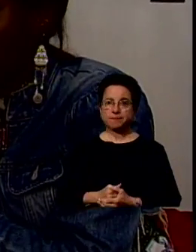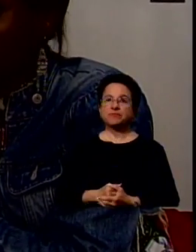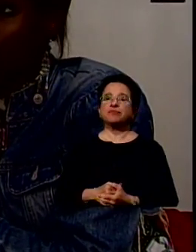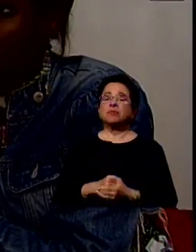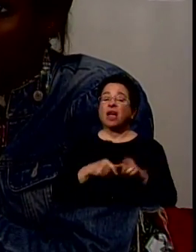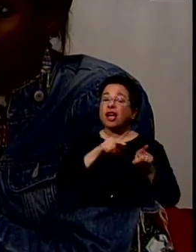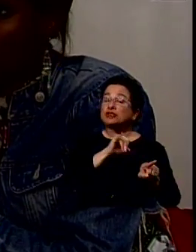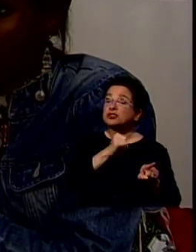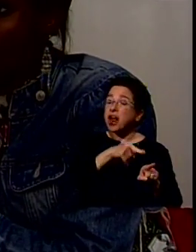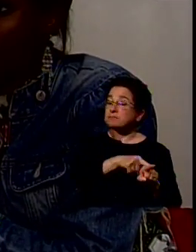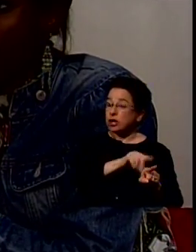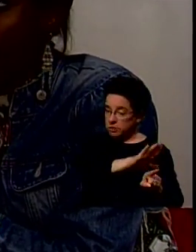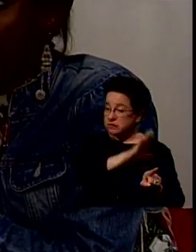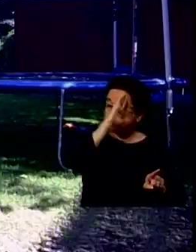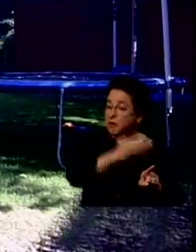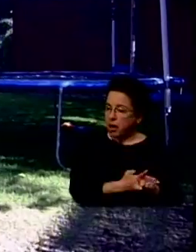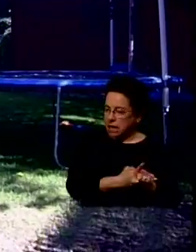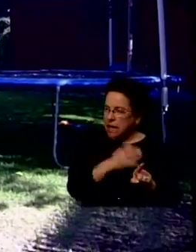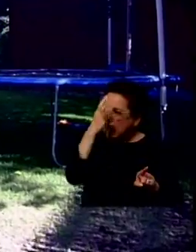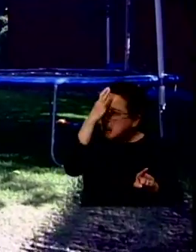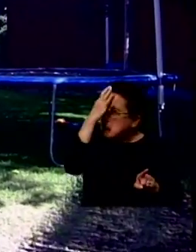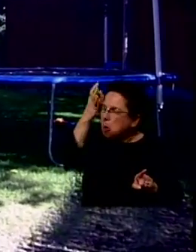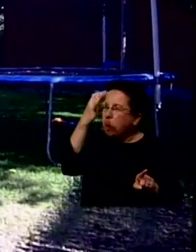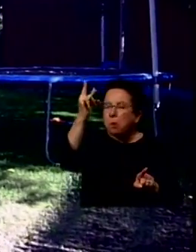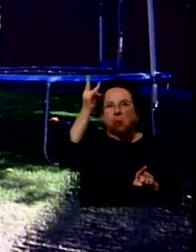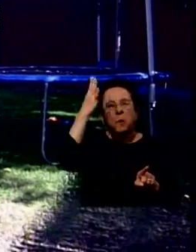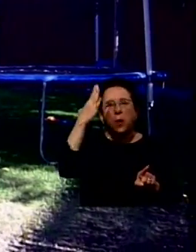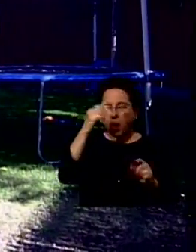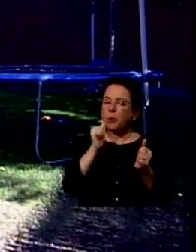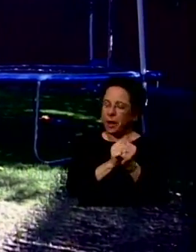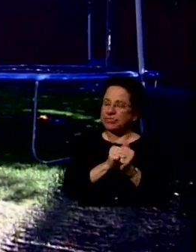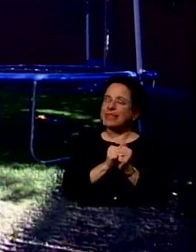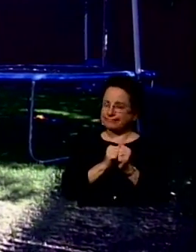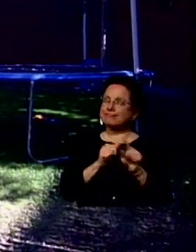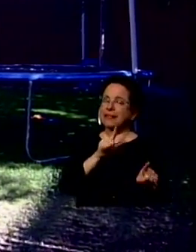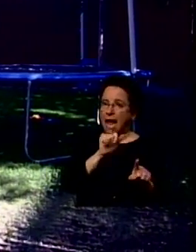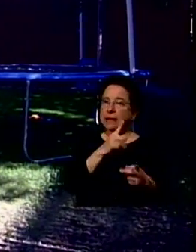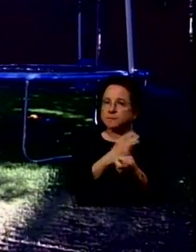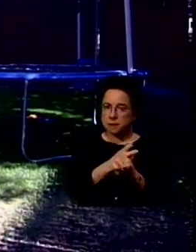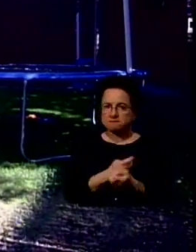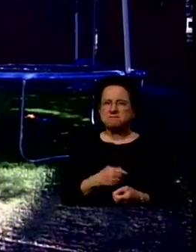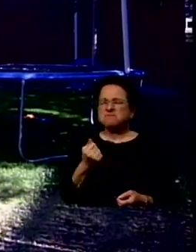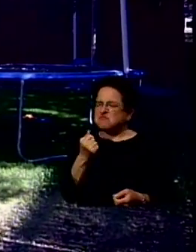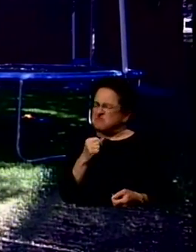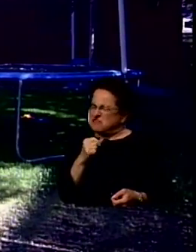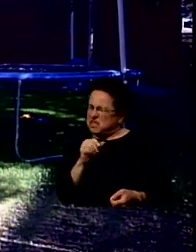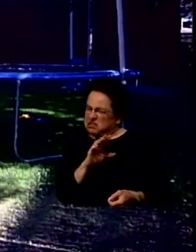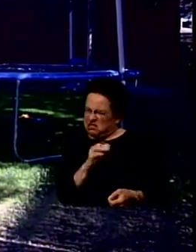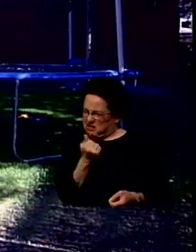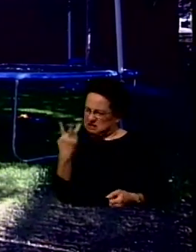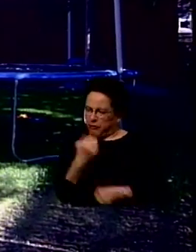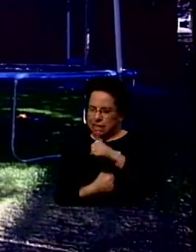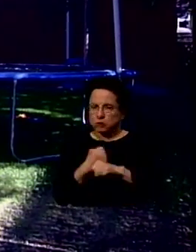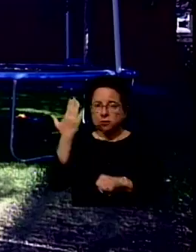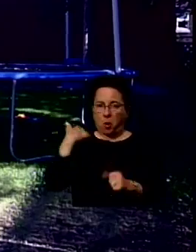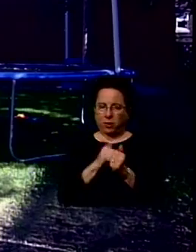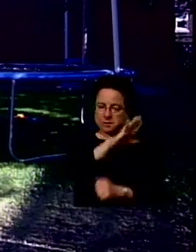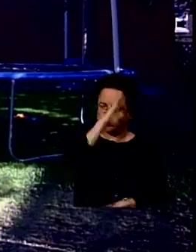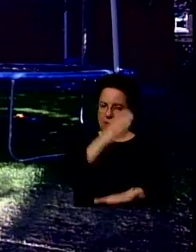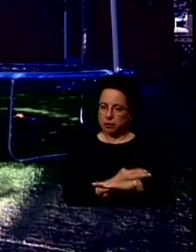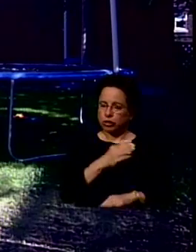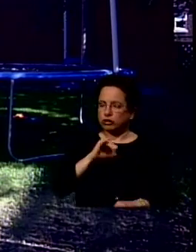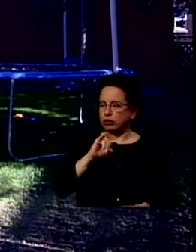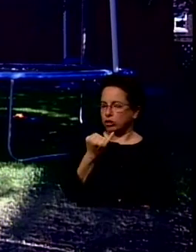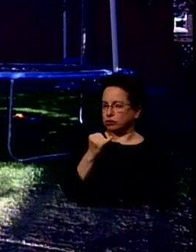with their children and lead. Jennifer's harrowing brush with lead poisoning began several years ago with her eldest